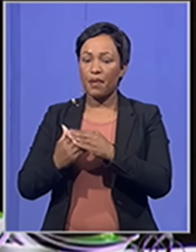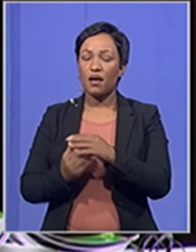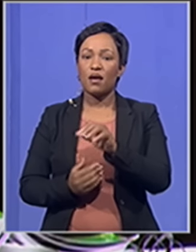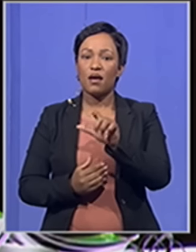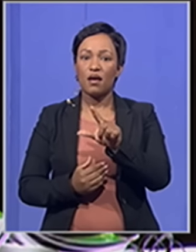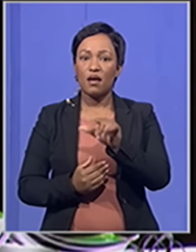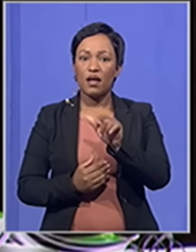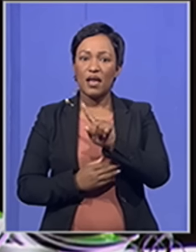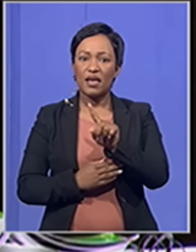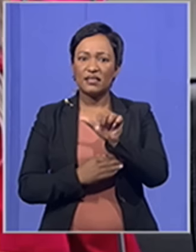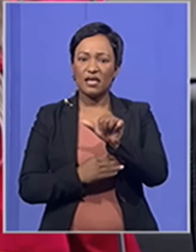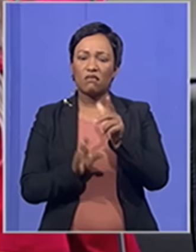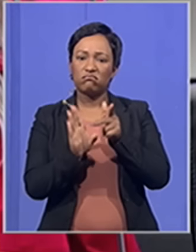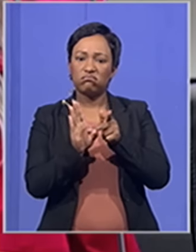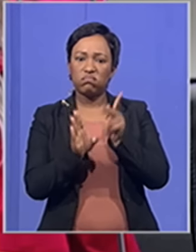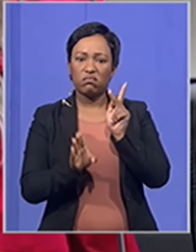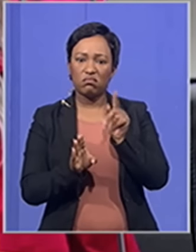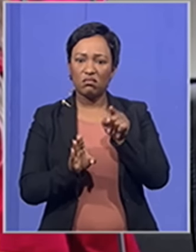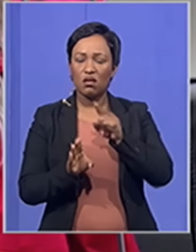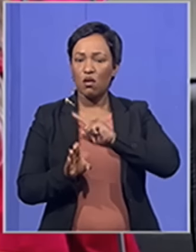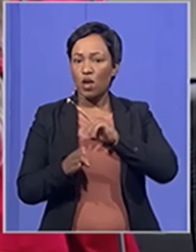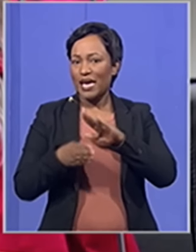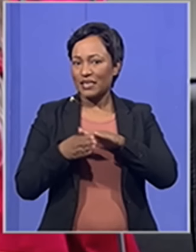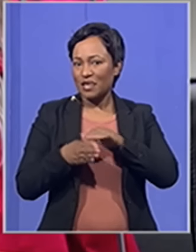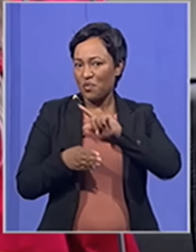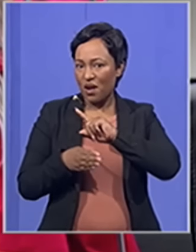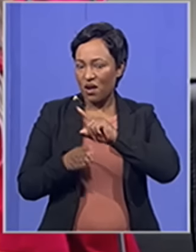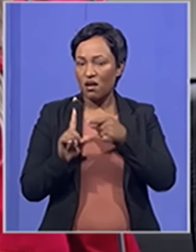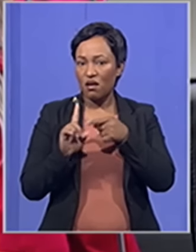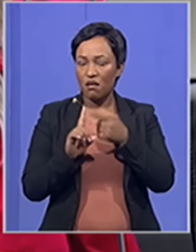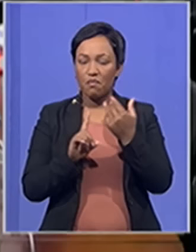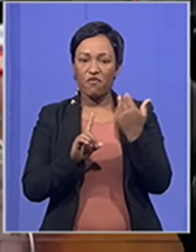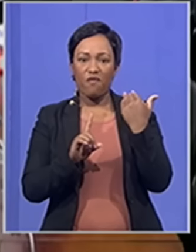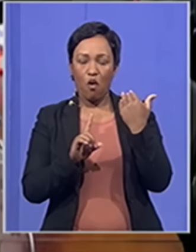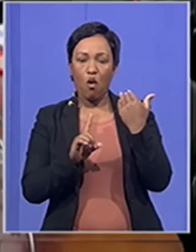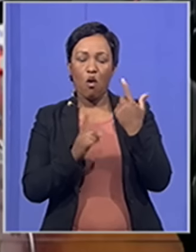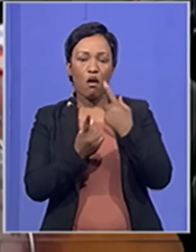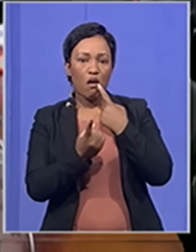ikgogetse thoko mo komiting mme lebaka la gagwe ke gore o kile a tlhatlhela